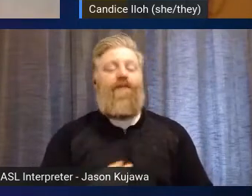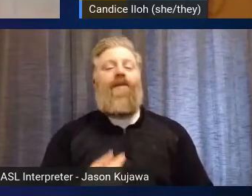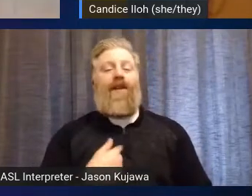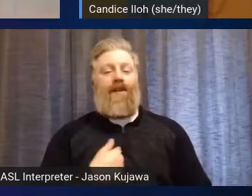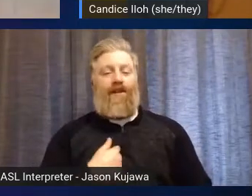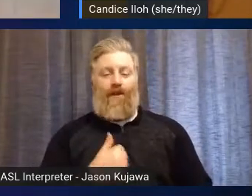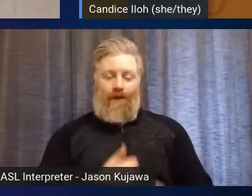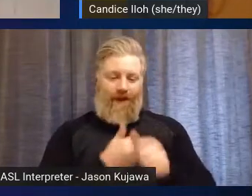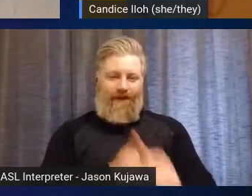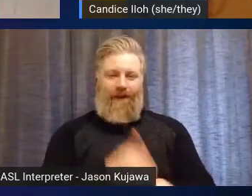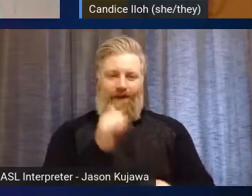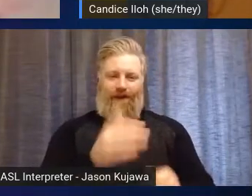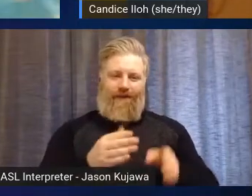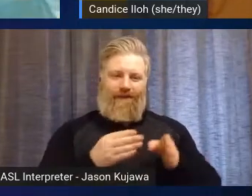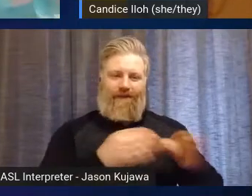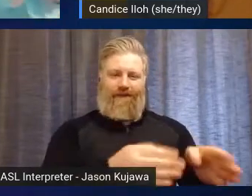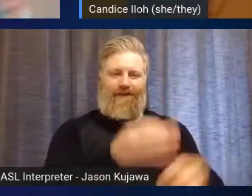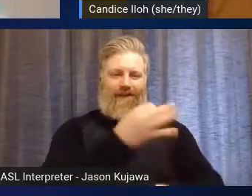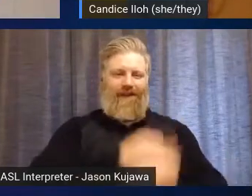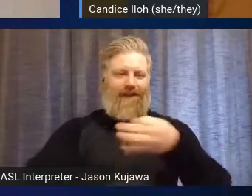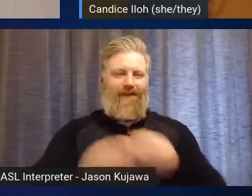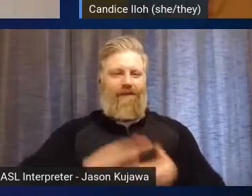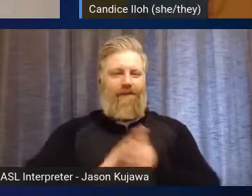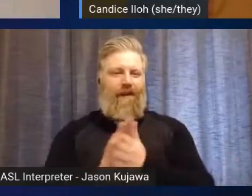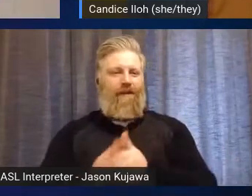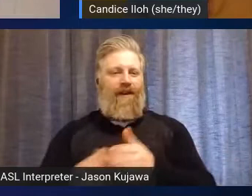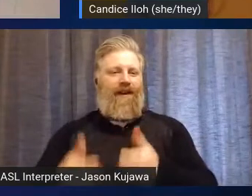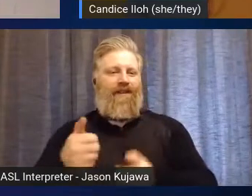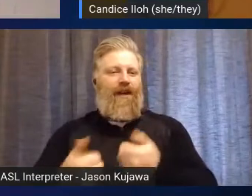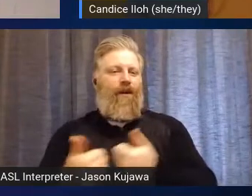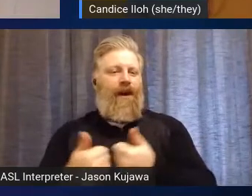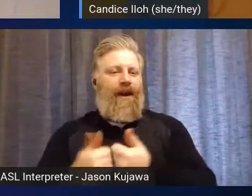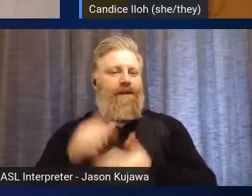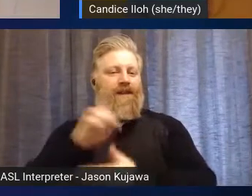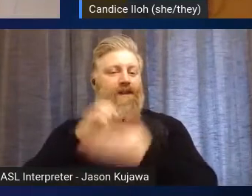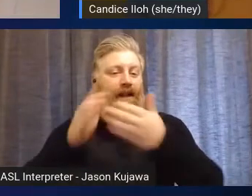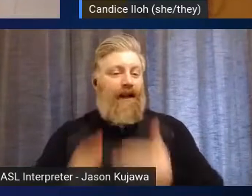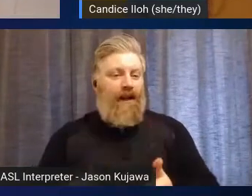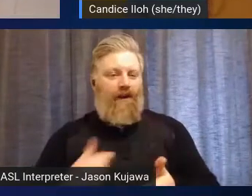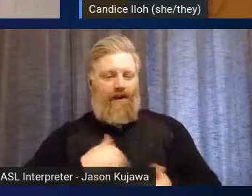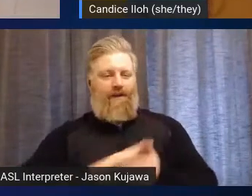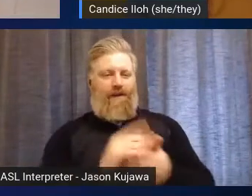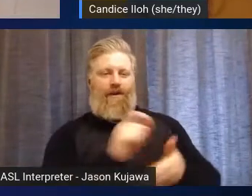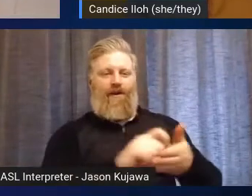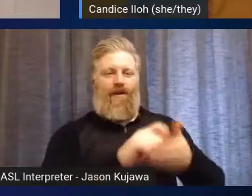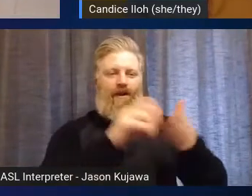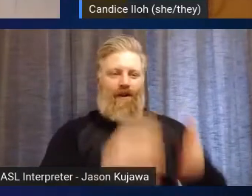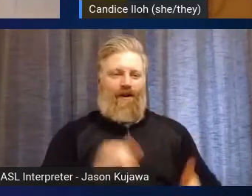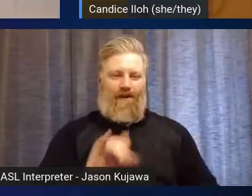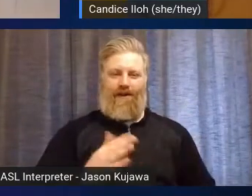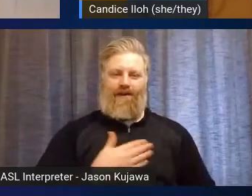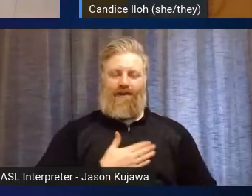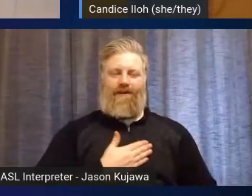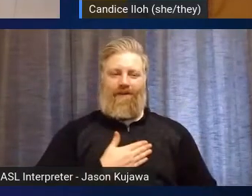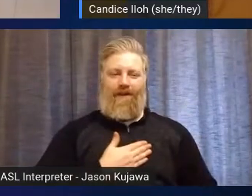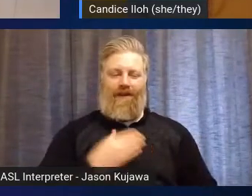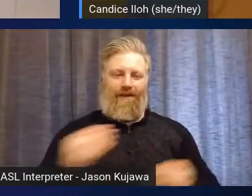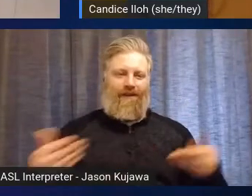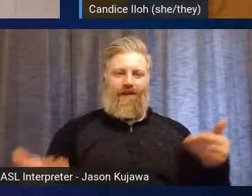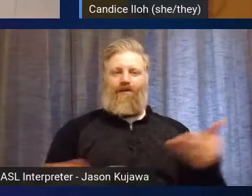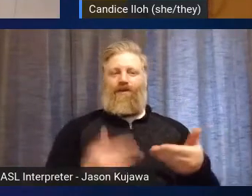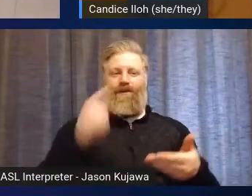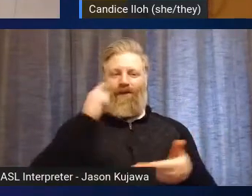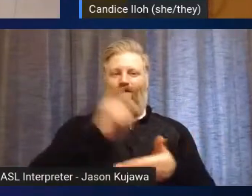that direction. Instead of becoming a video game designer, I became an author. So that was my introduction to